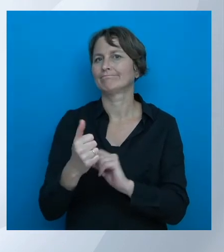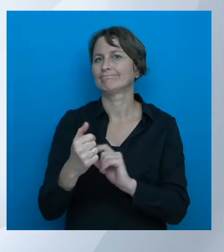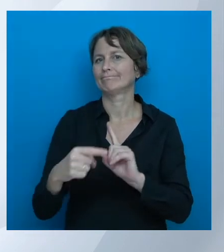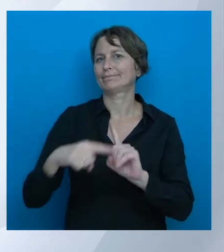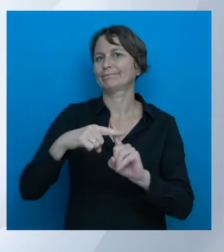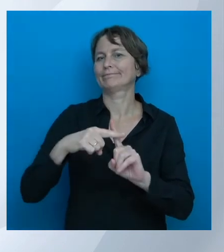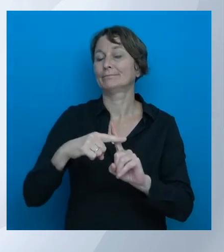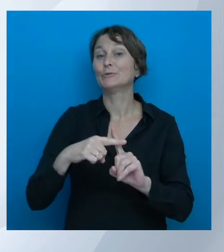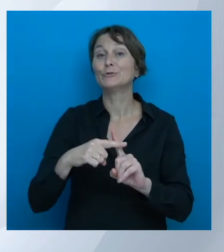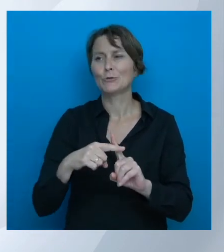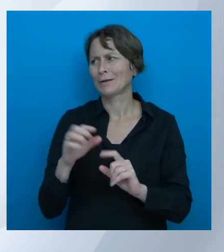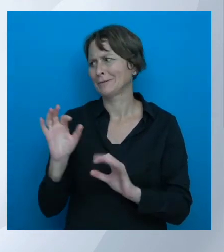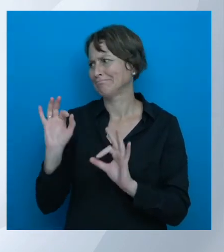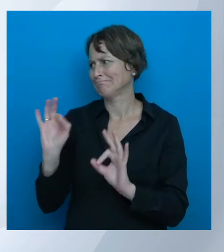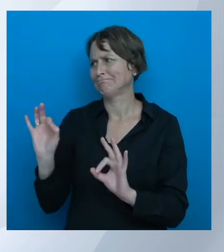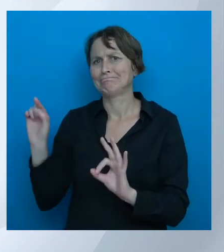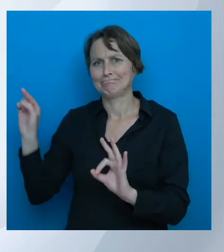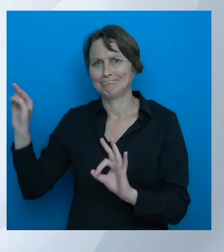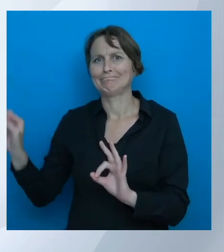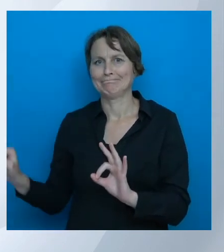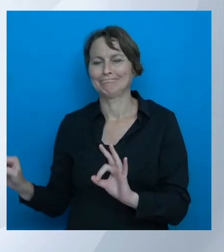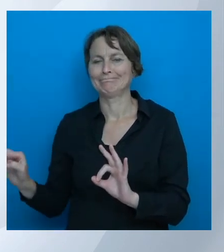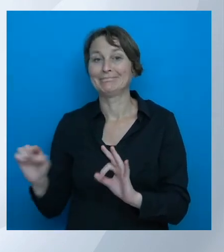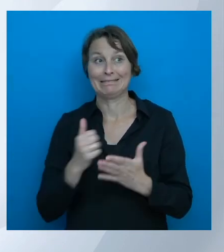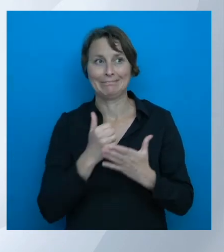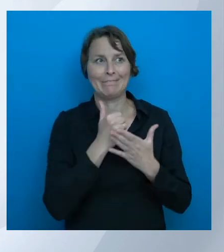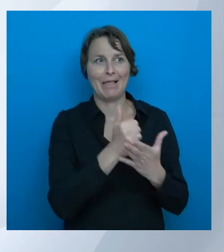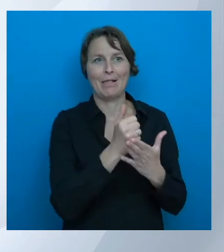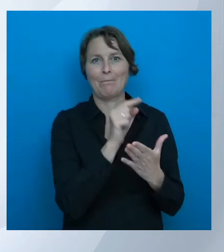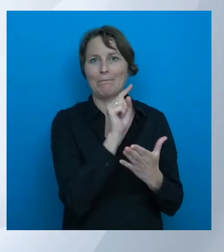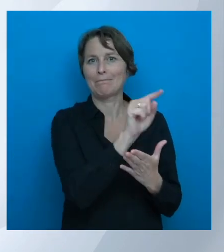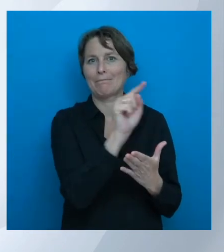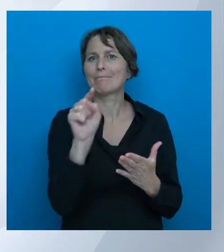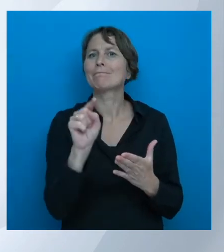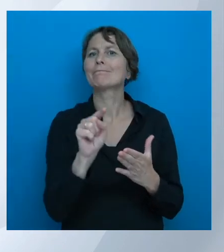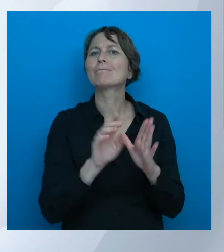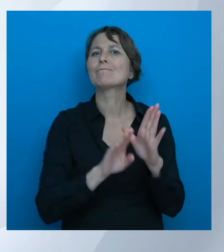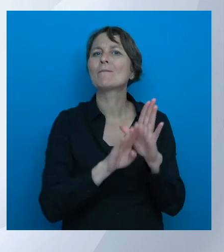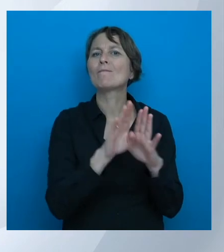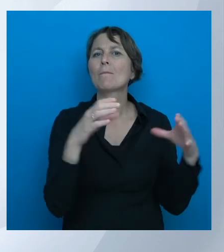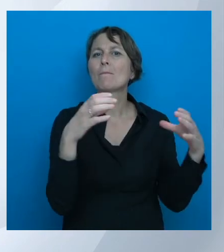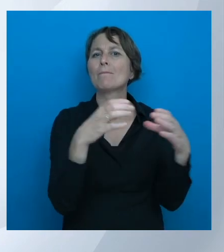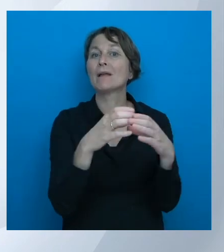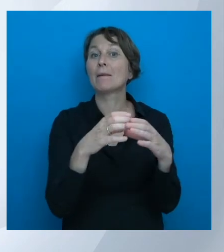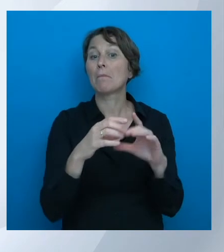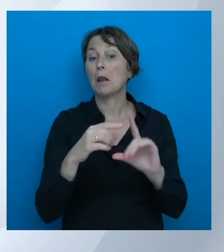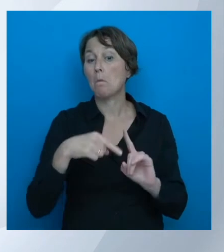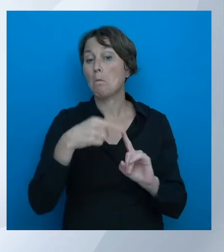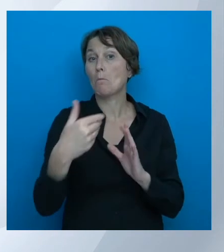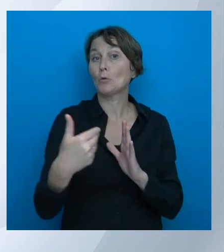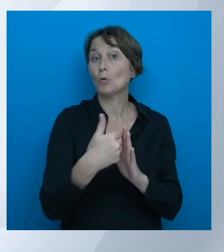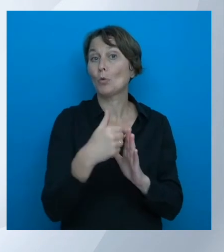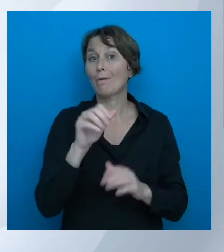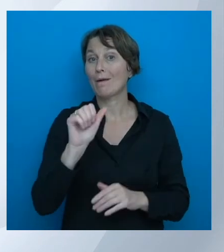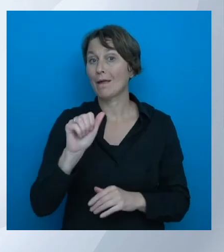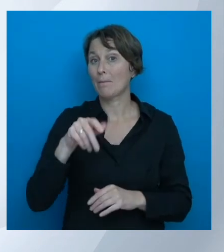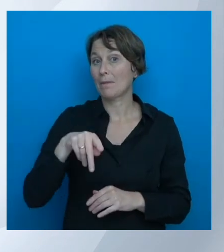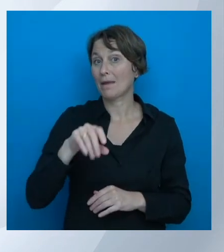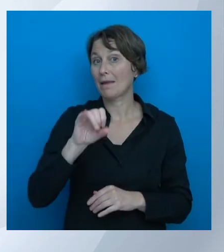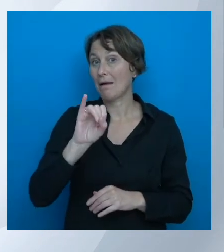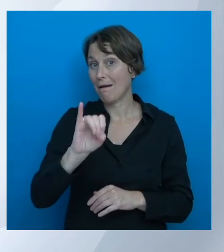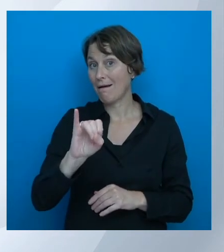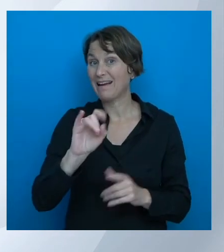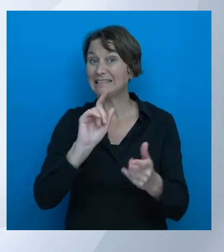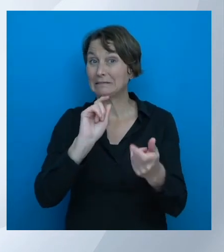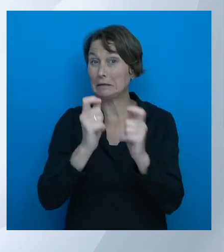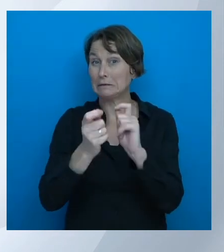teams with upcoming API changes. Fun to show is that I've also